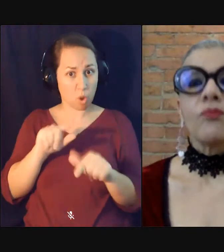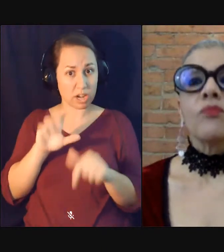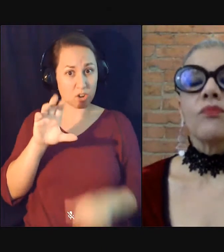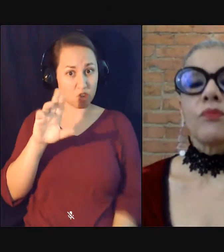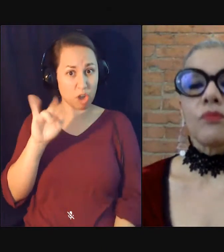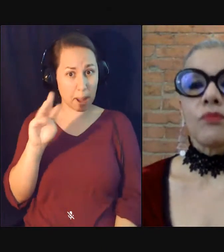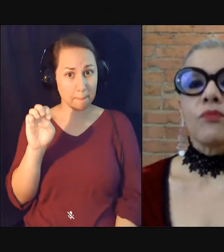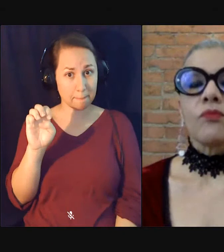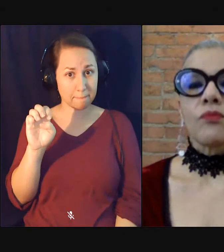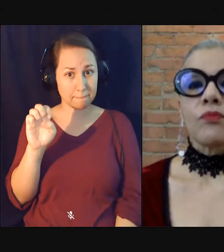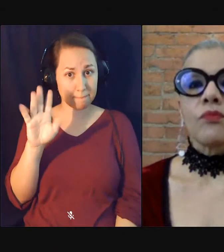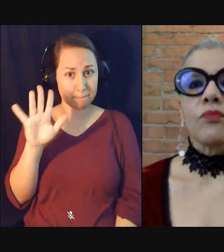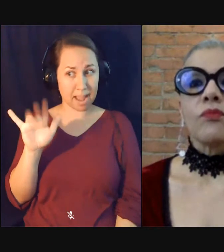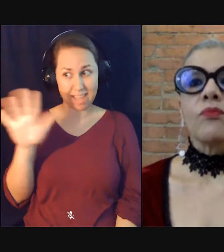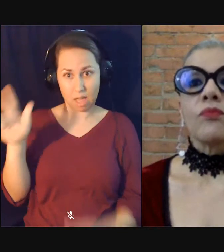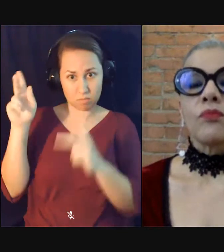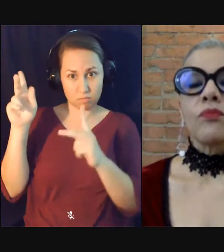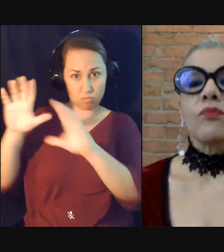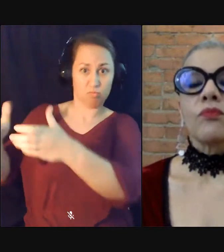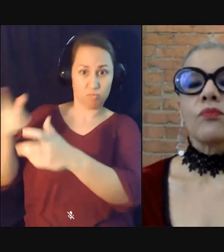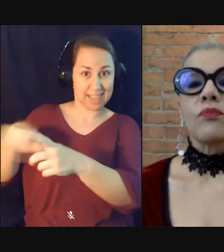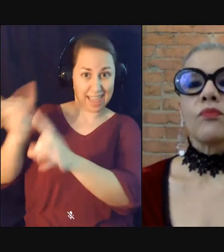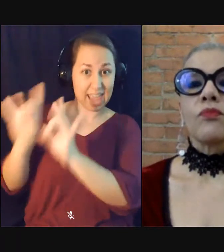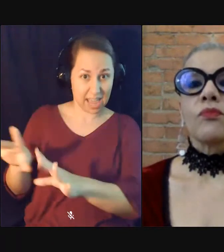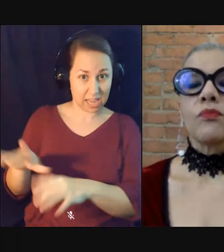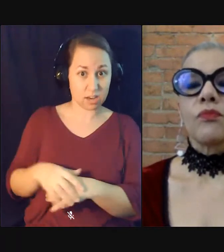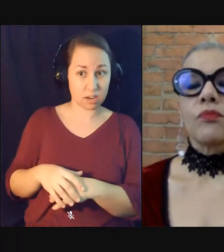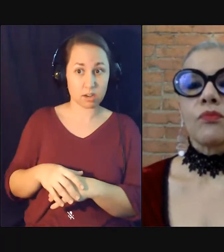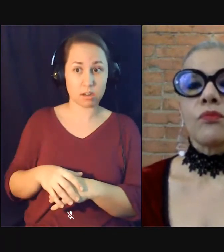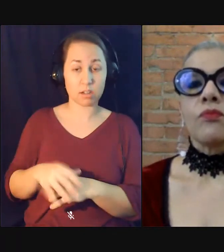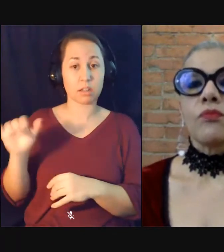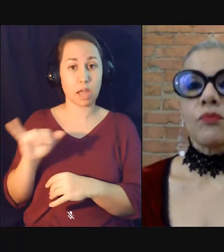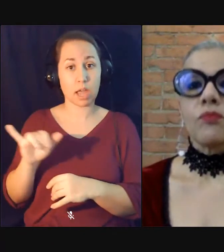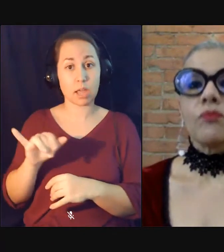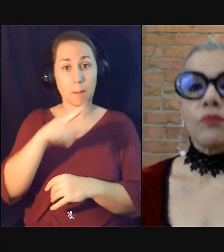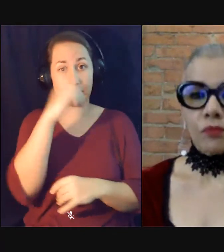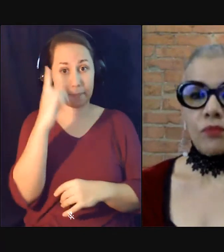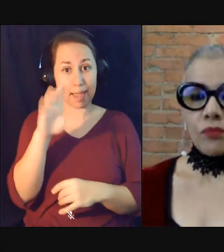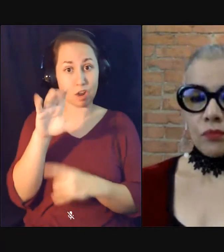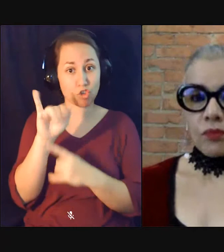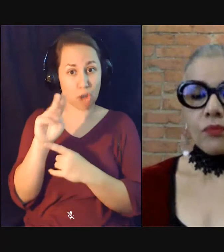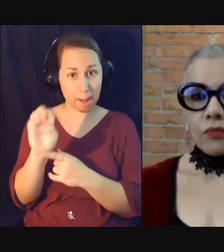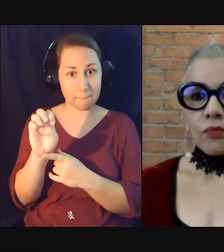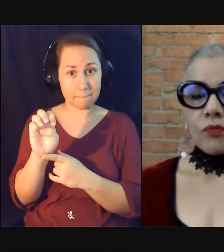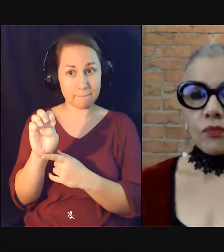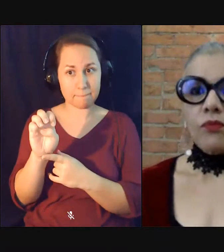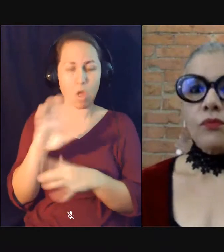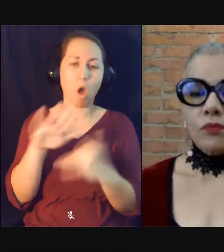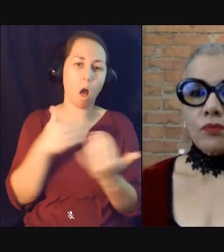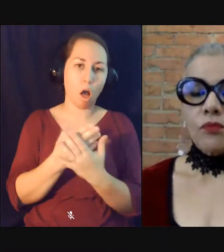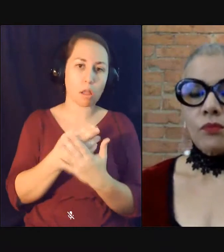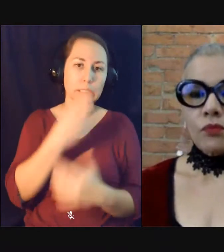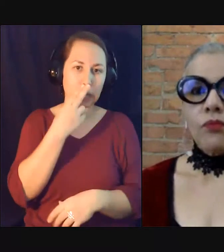the targeted outgroup that they hate? So Breitbart had a black crime tag. All the like neo-Nazi news sites that I